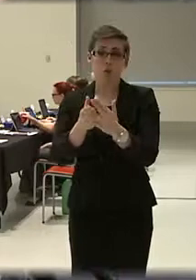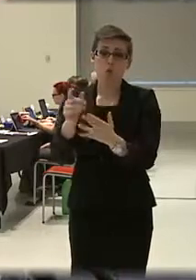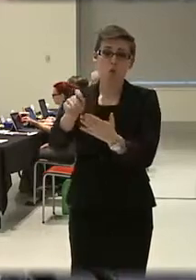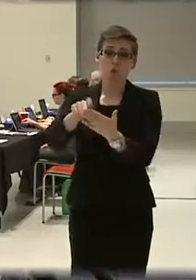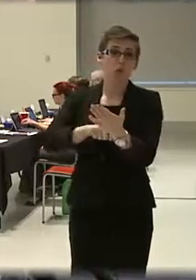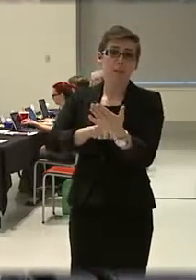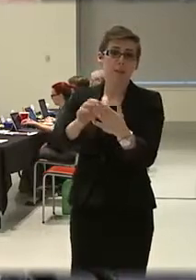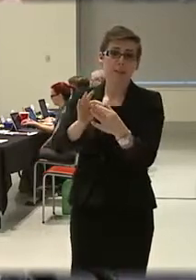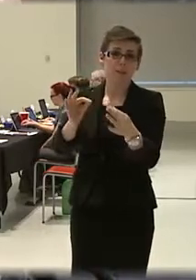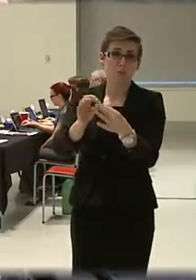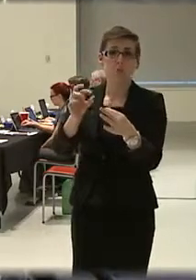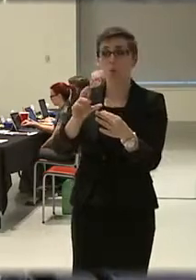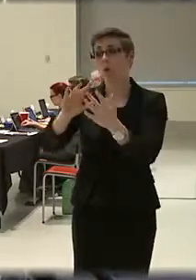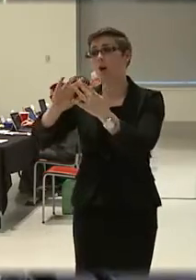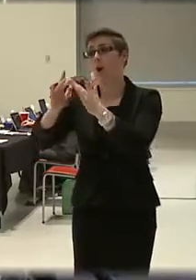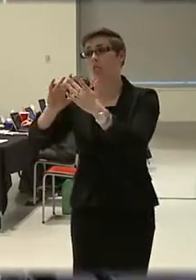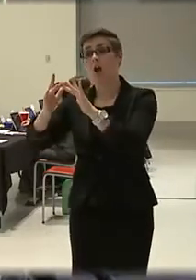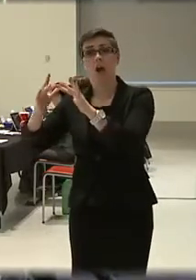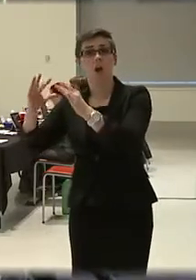online.